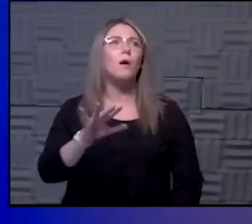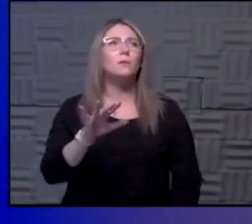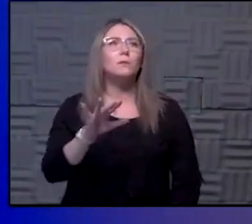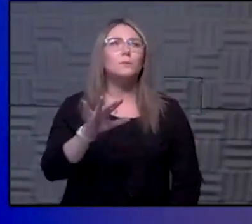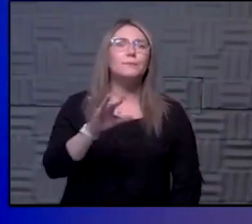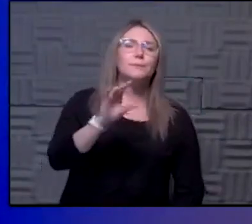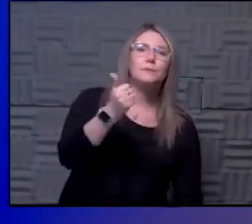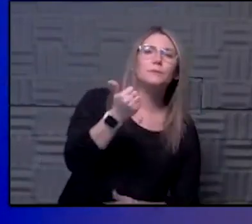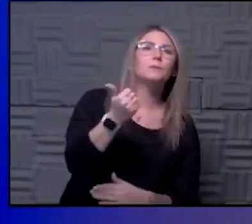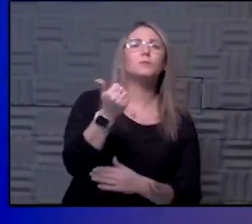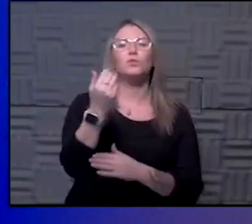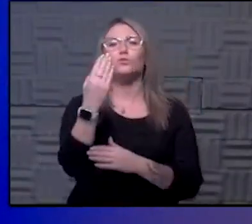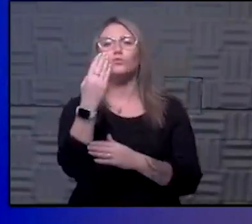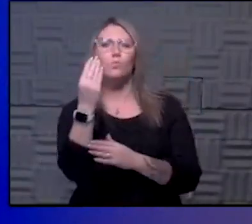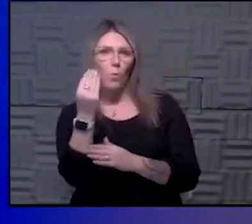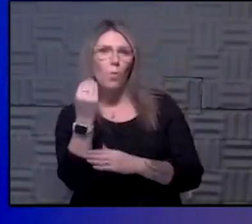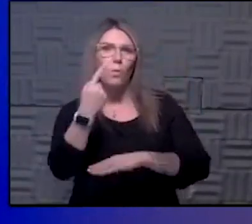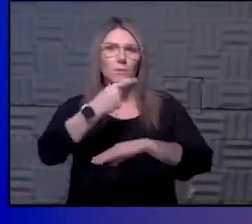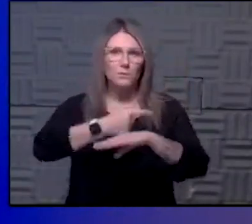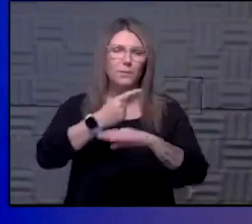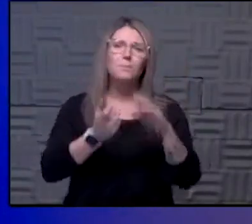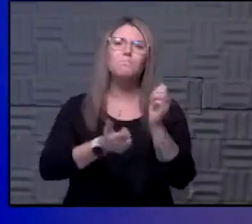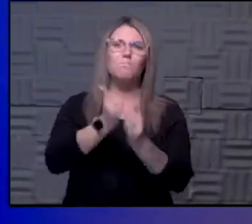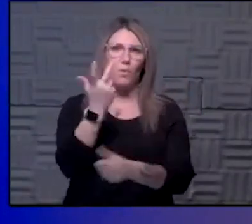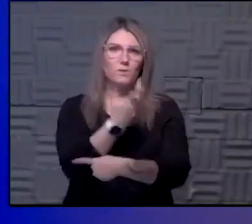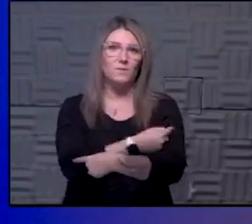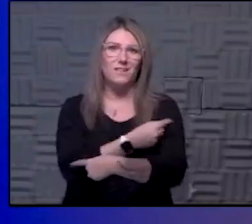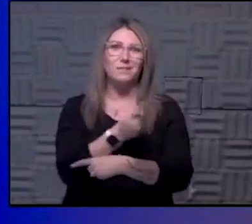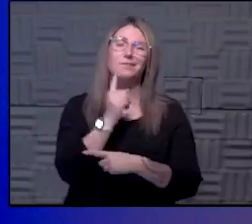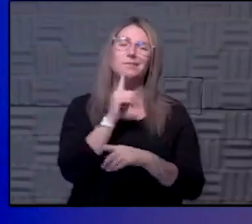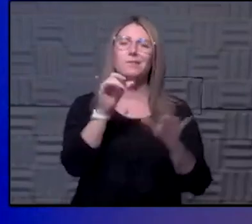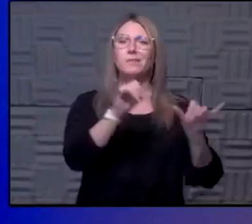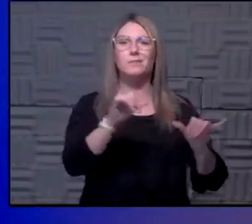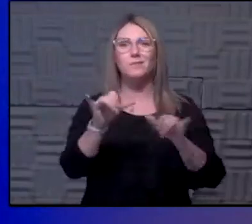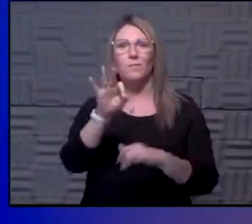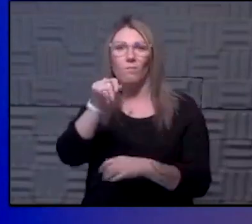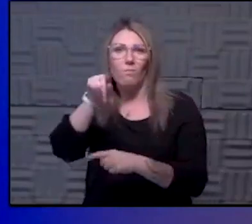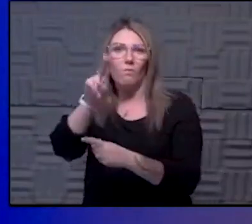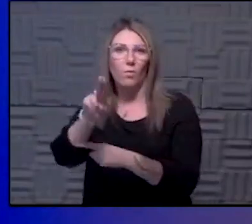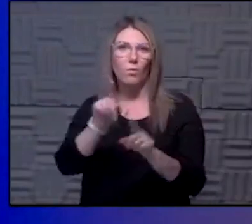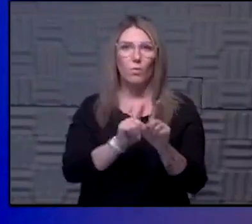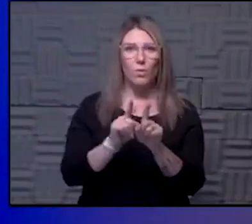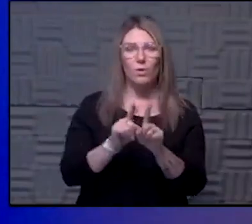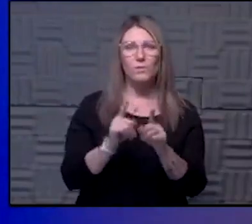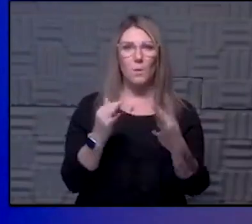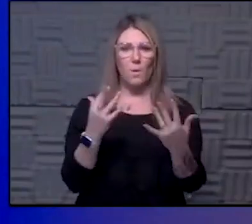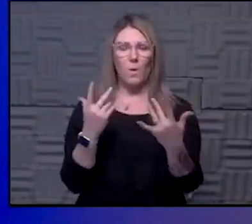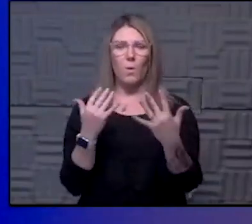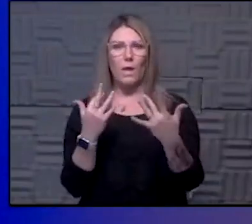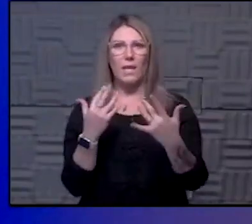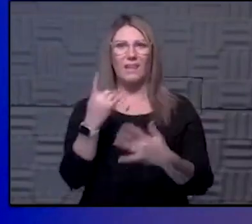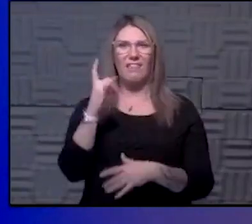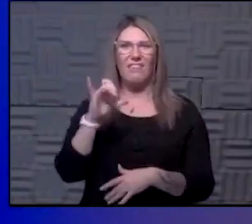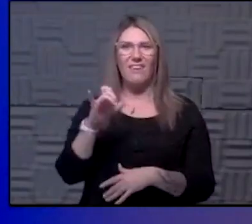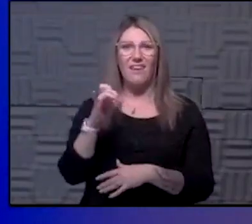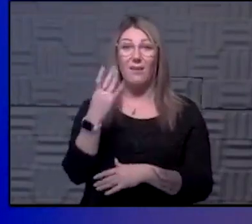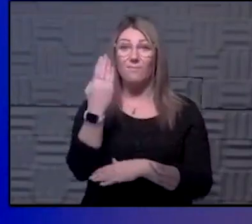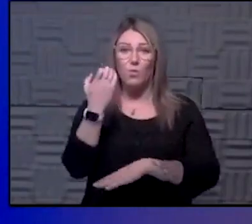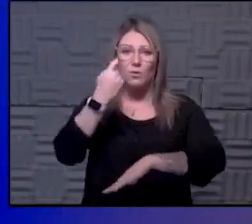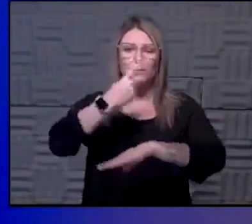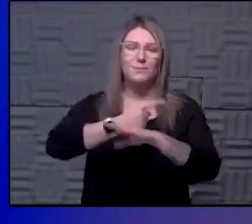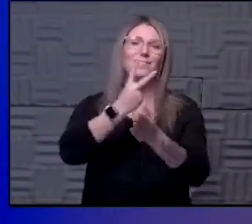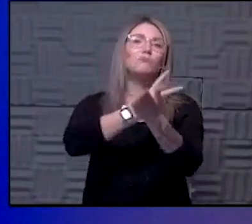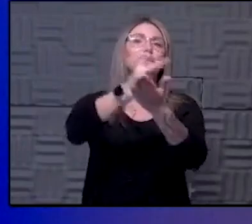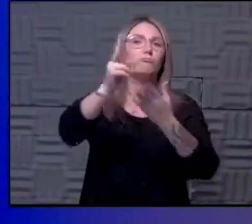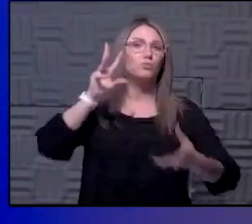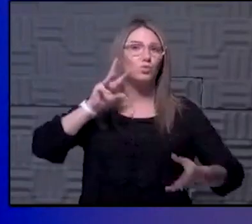to 14 day, and that's what it is for most vaccines. That's what we say for influenza vaccine as well, as, really waiting for that 14 days to consider